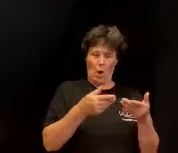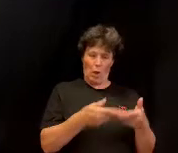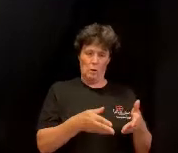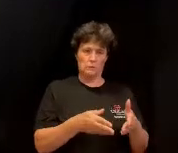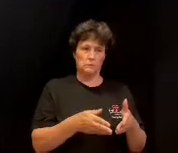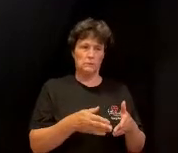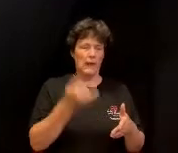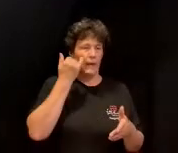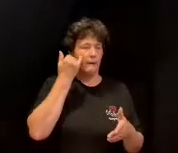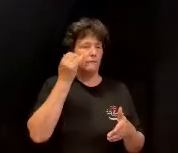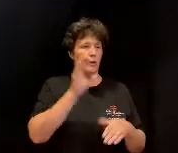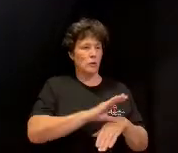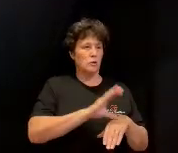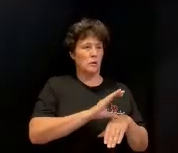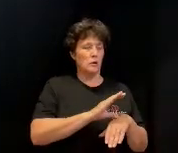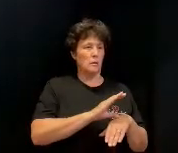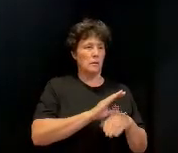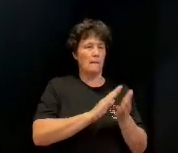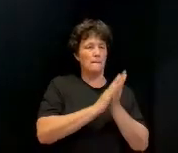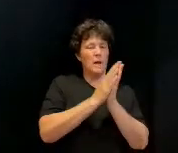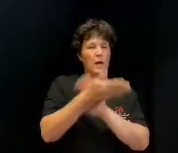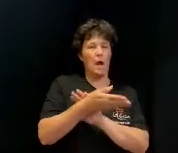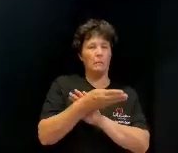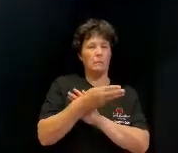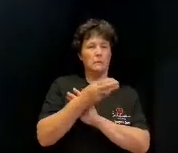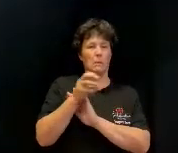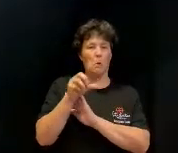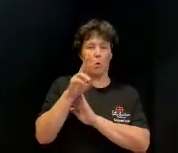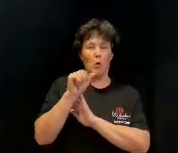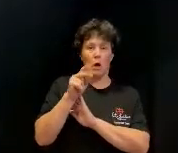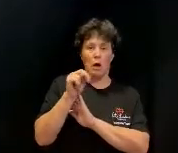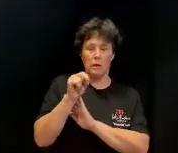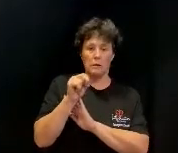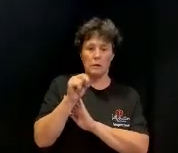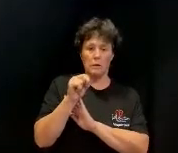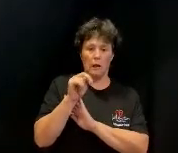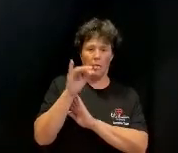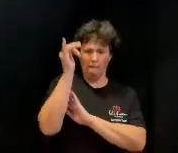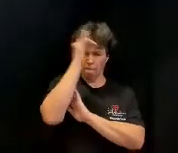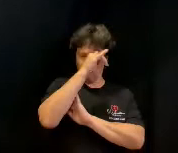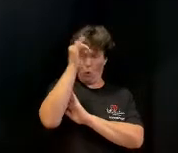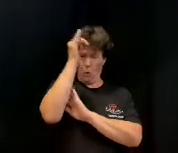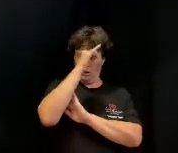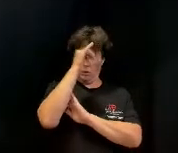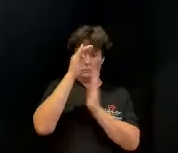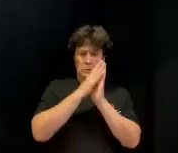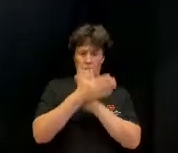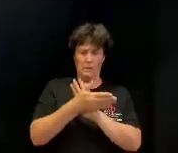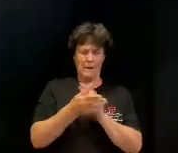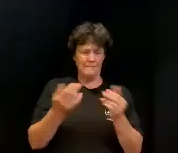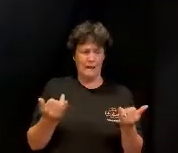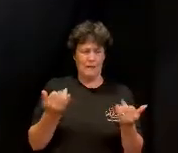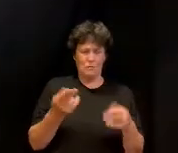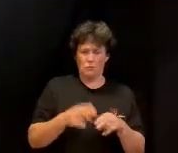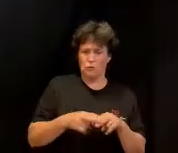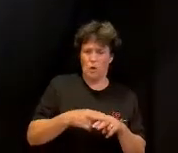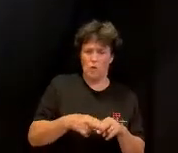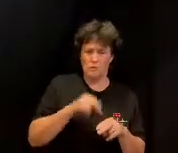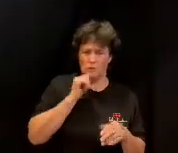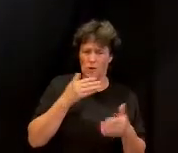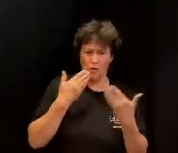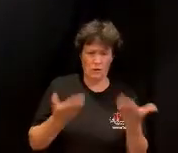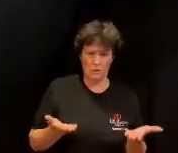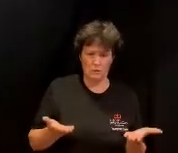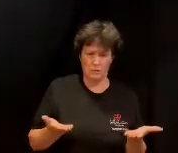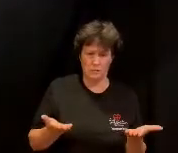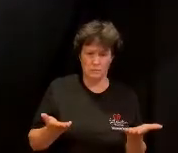If the church becomes moronic, they become foolish. The Bible says now our salt's not good for anything. And the next thing that's